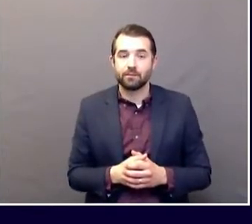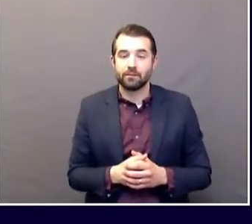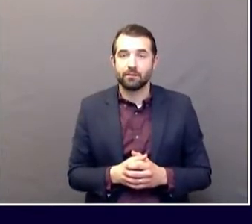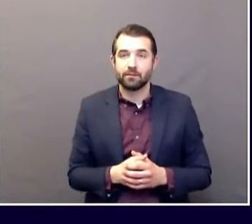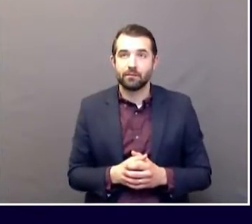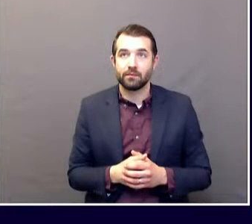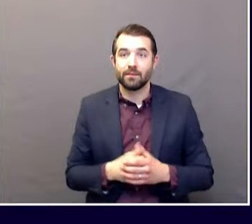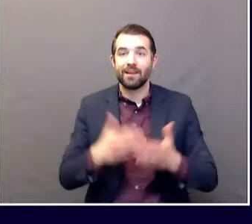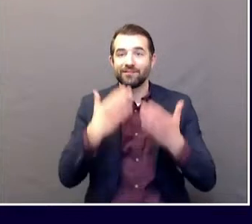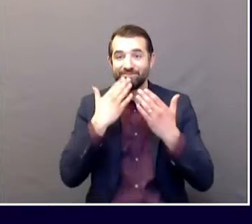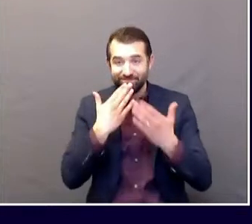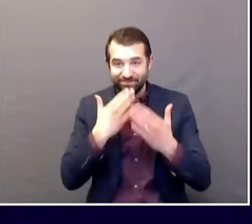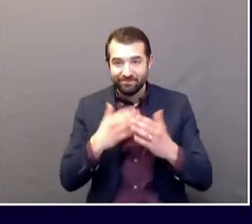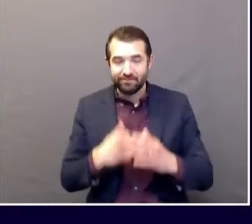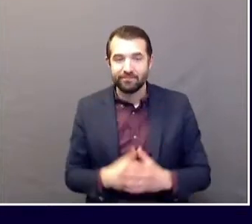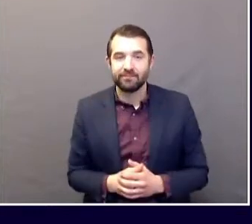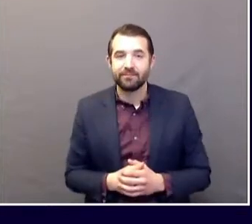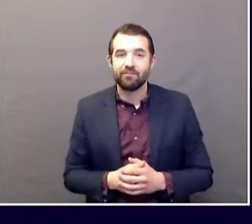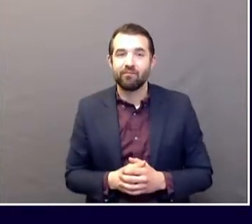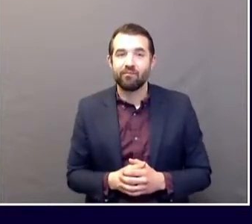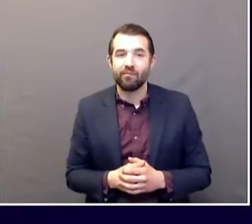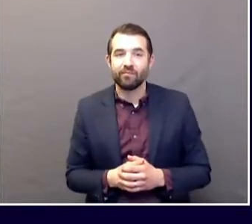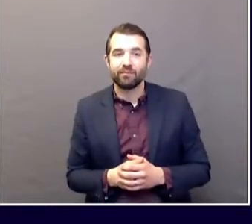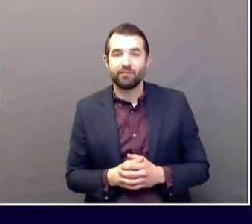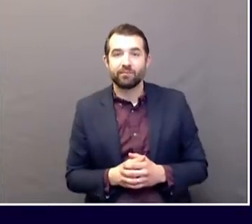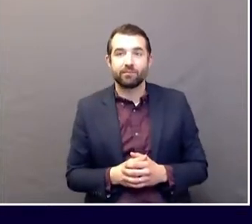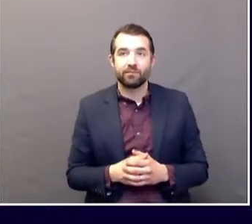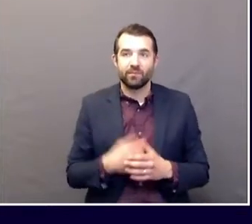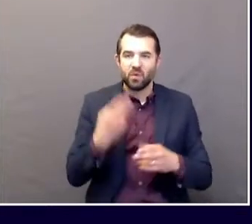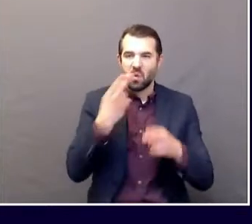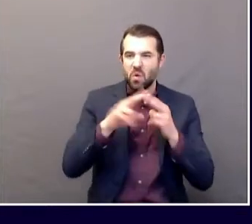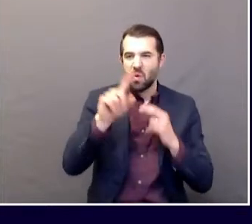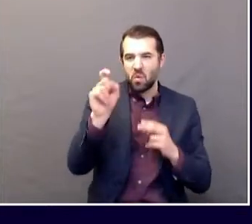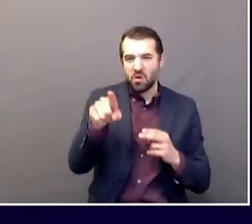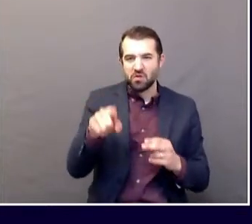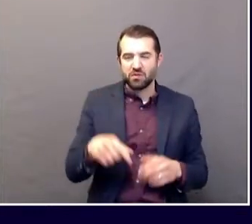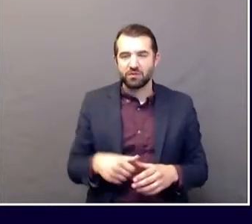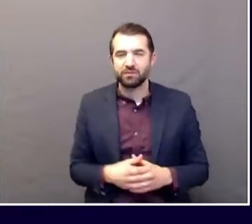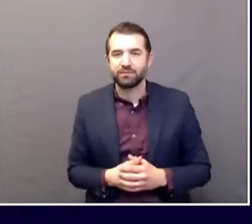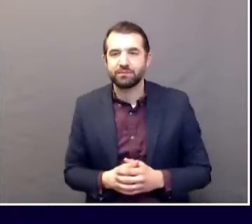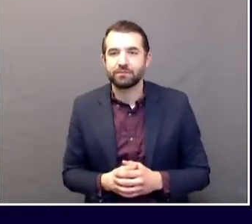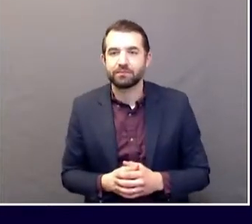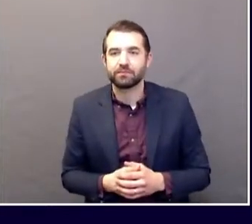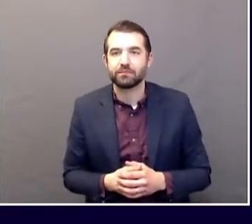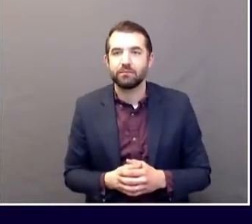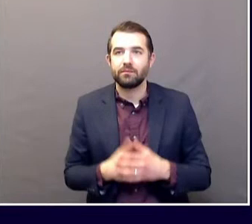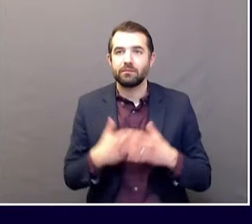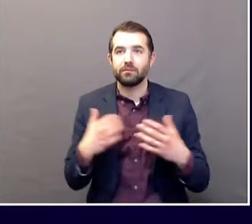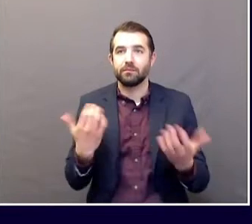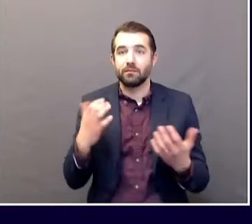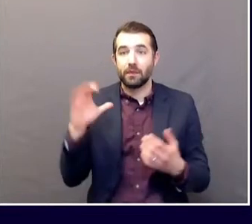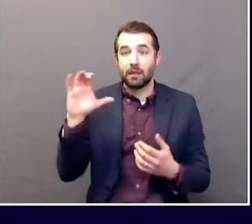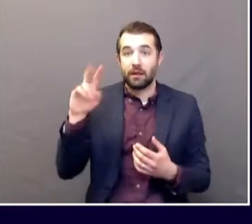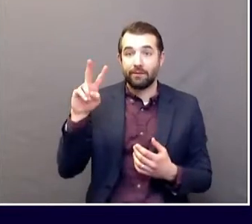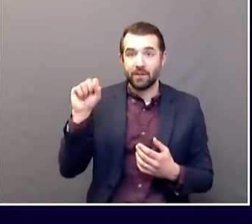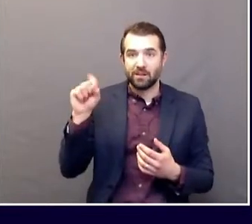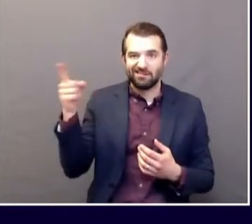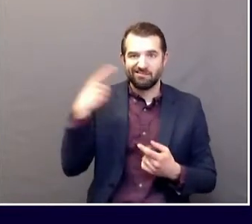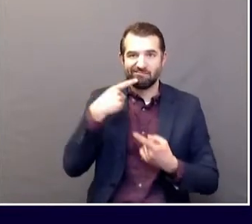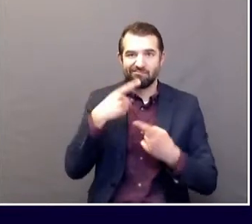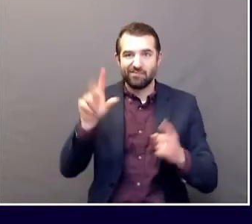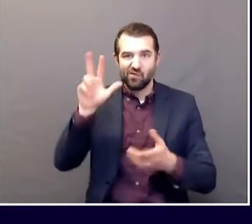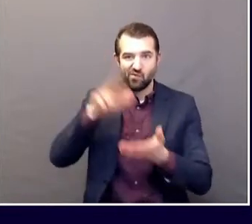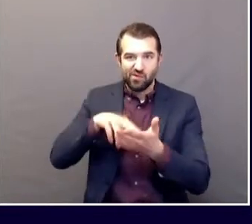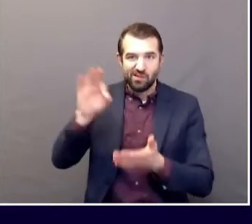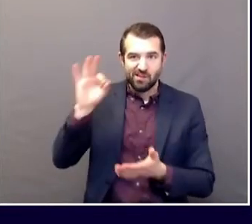Thank you, Dr. Shaw. I wanted to ask real quickly first about the CVS announcement that you made about the 3,900